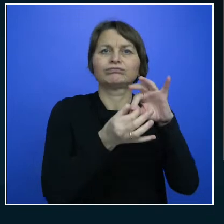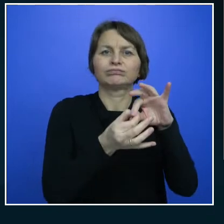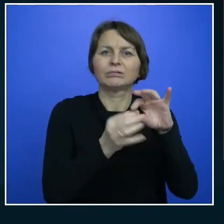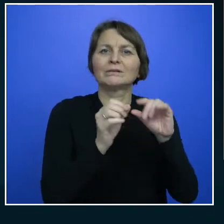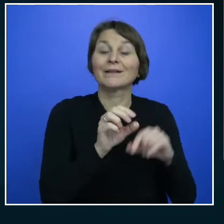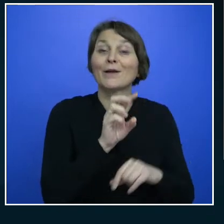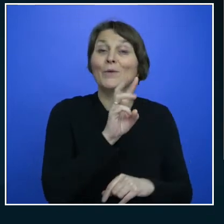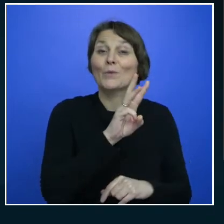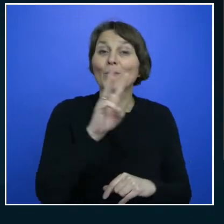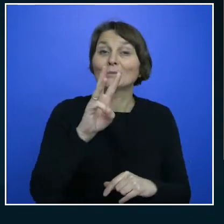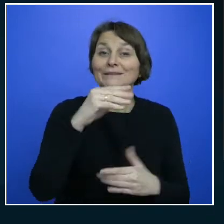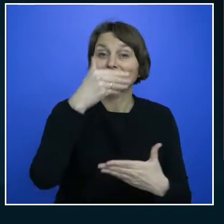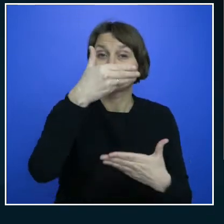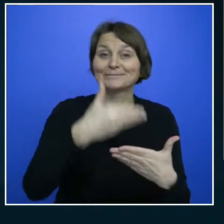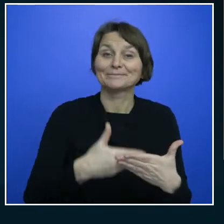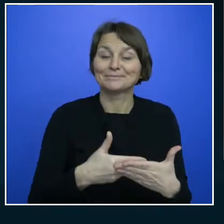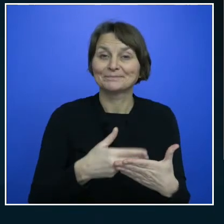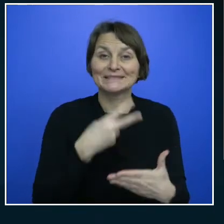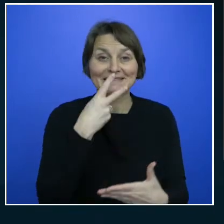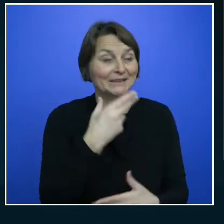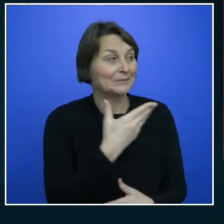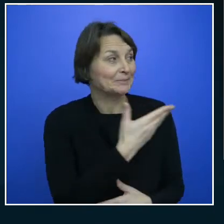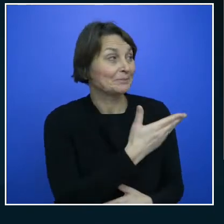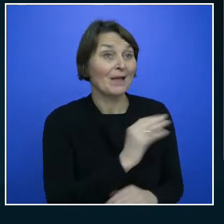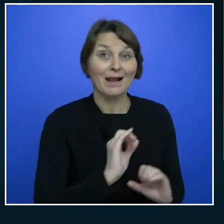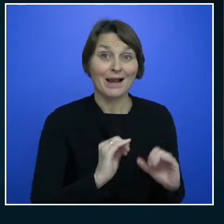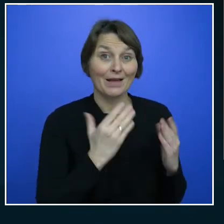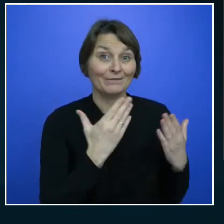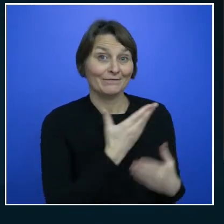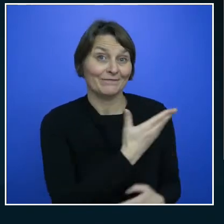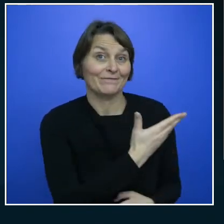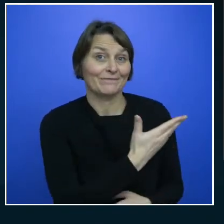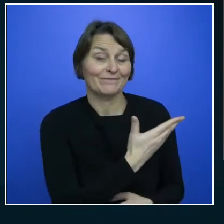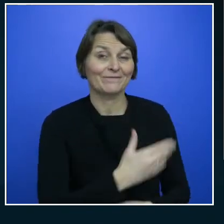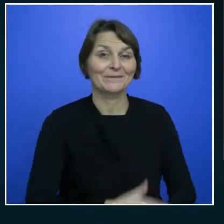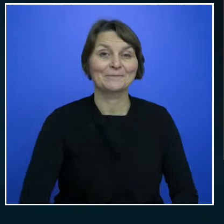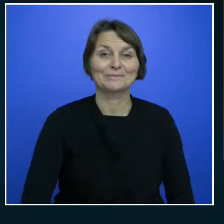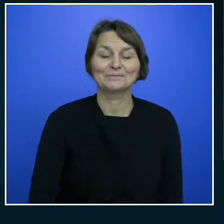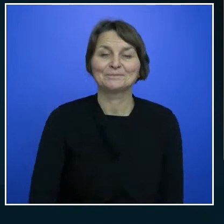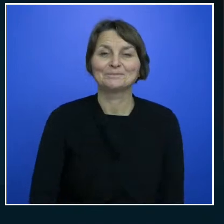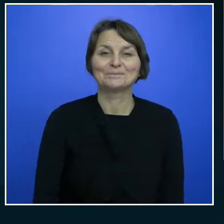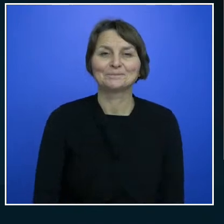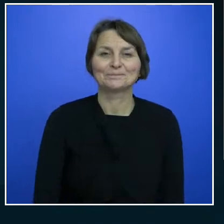the live website,